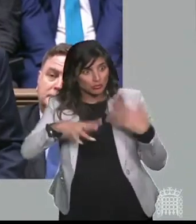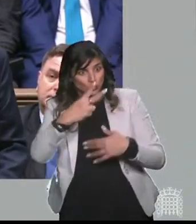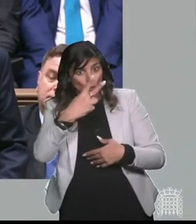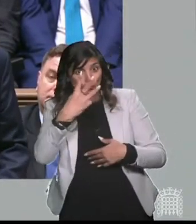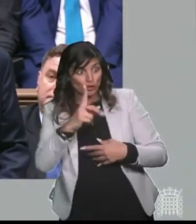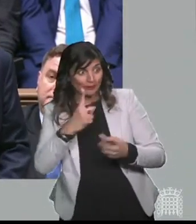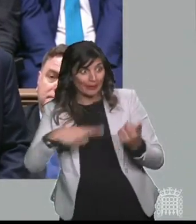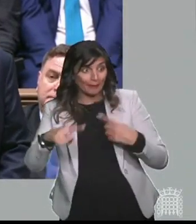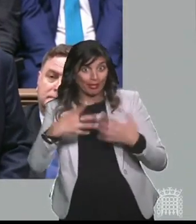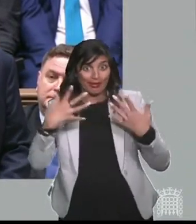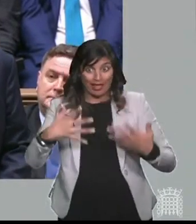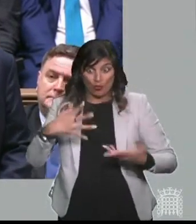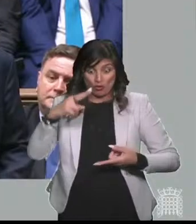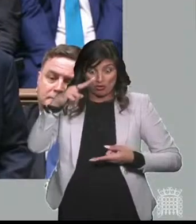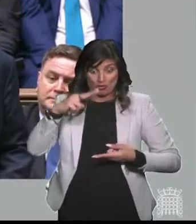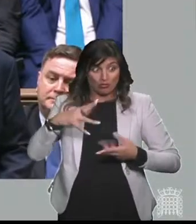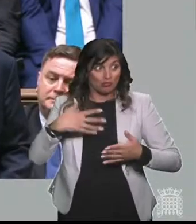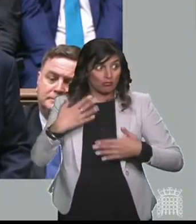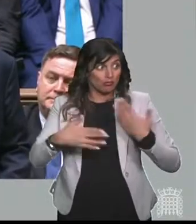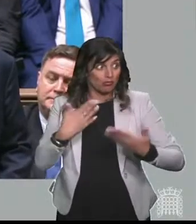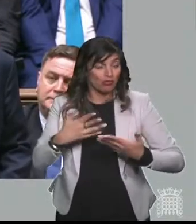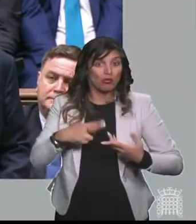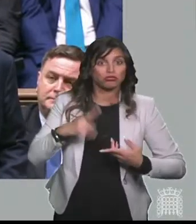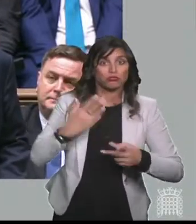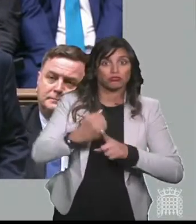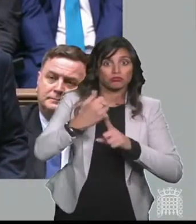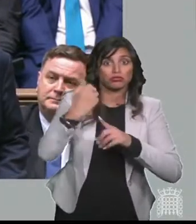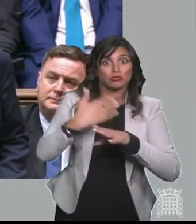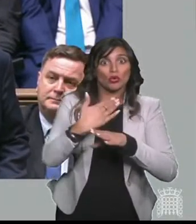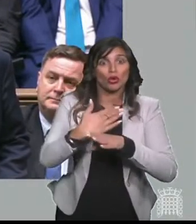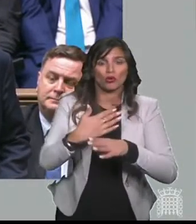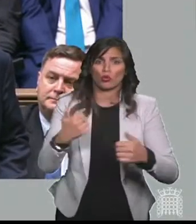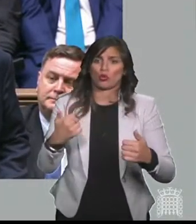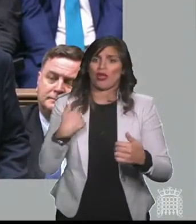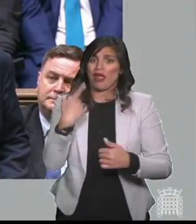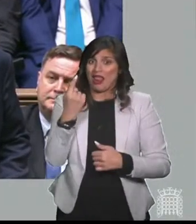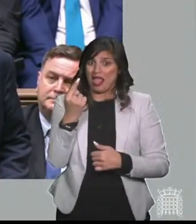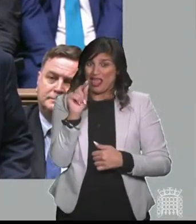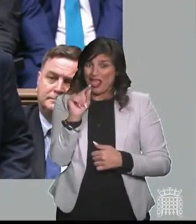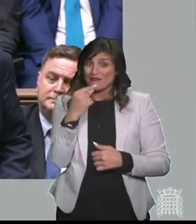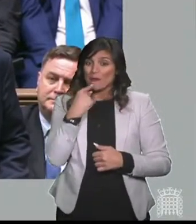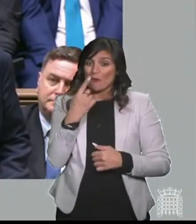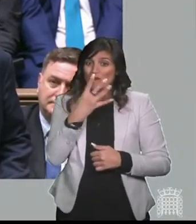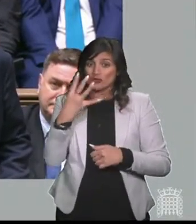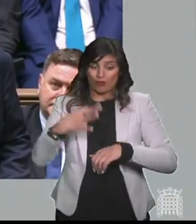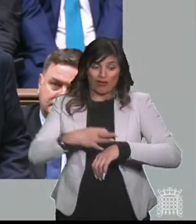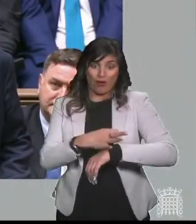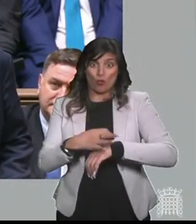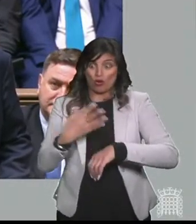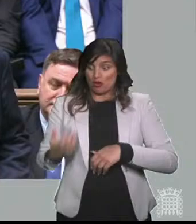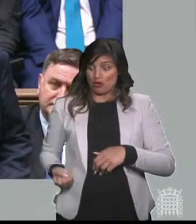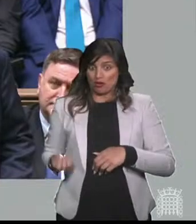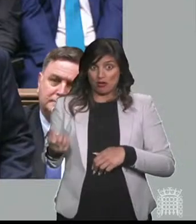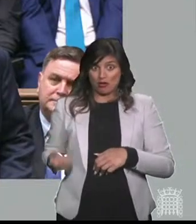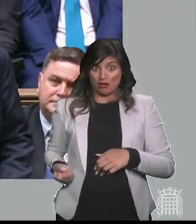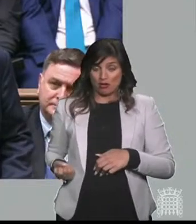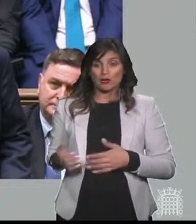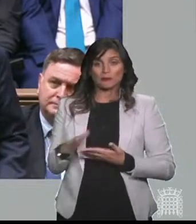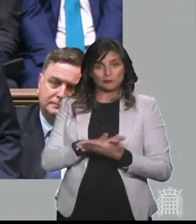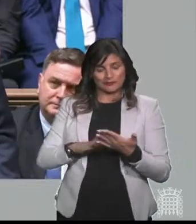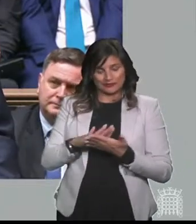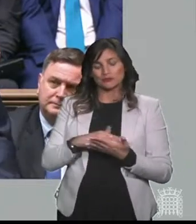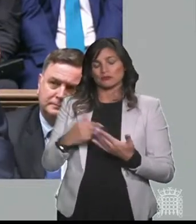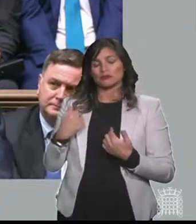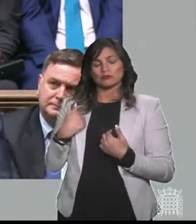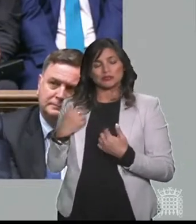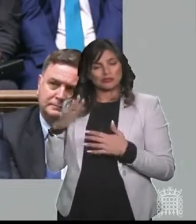hourly income, has halved. But at the new rate of £11.44 an hour, it delivers our manifesto commitment